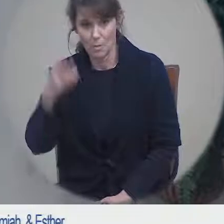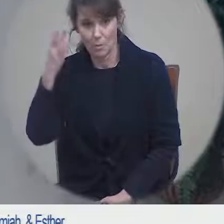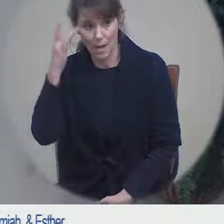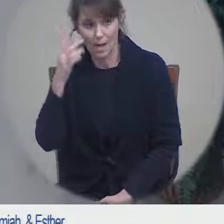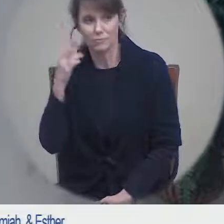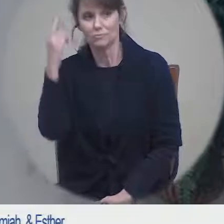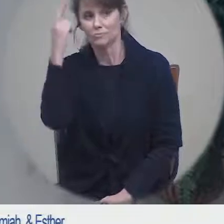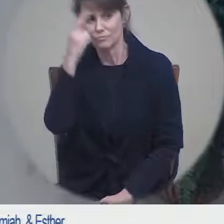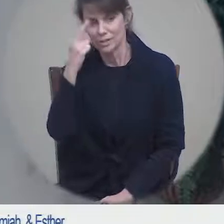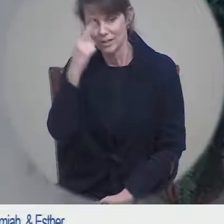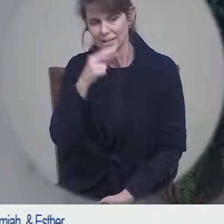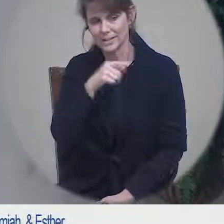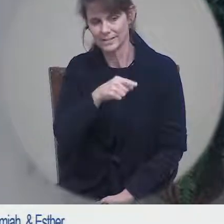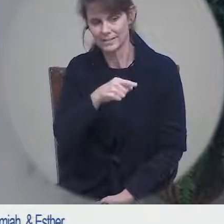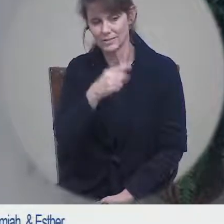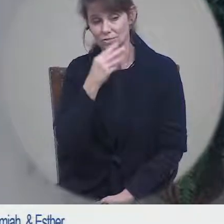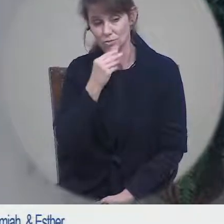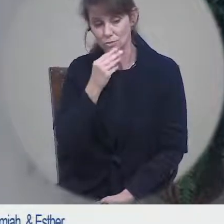he realizes he's been duped.